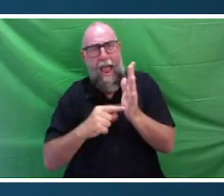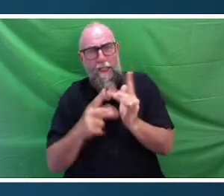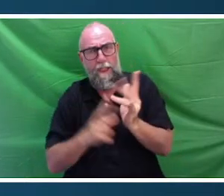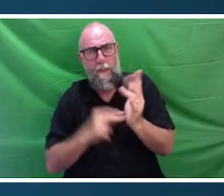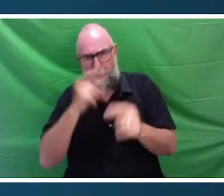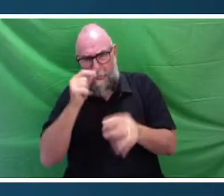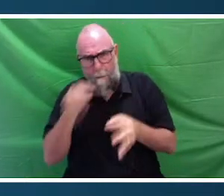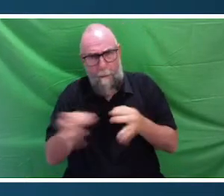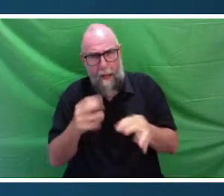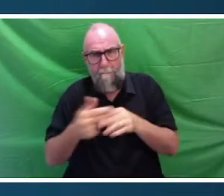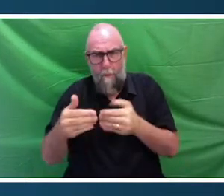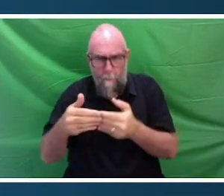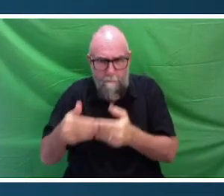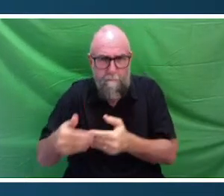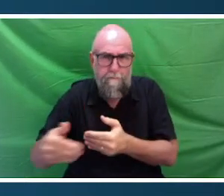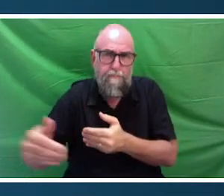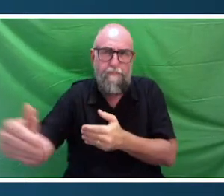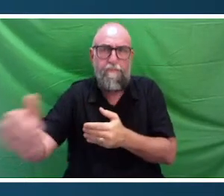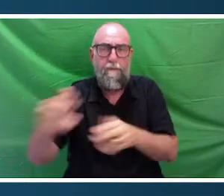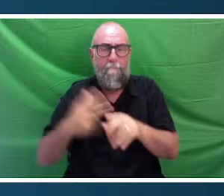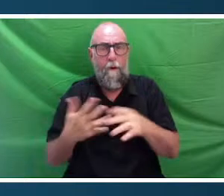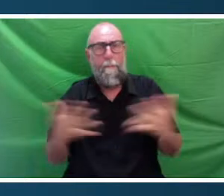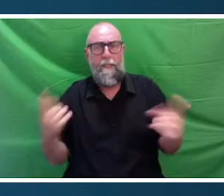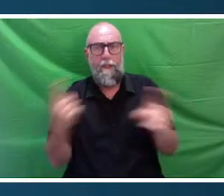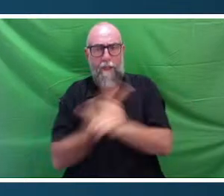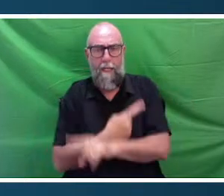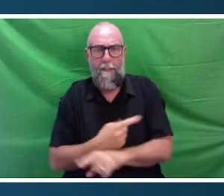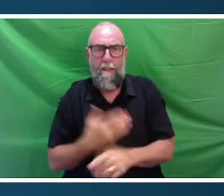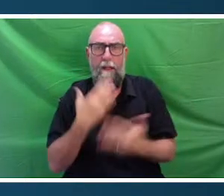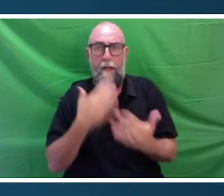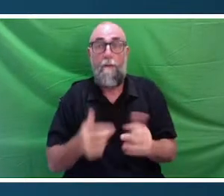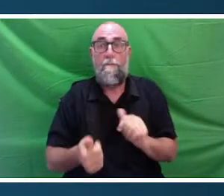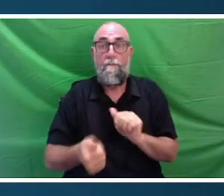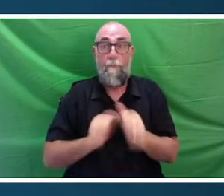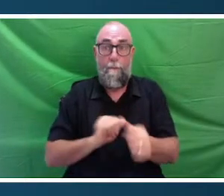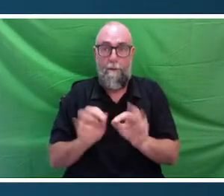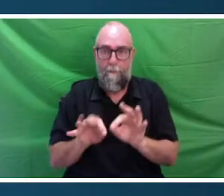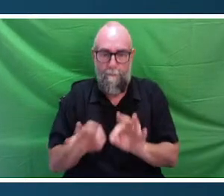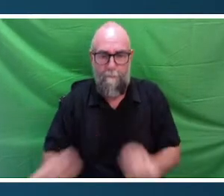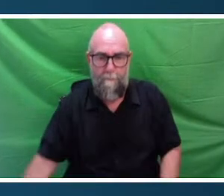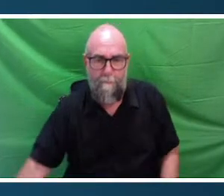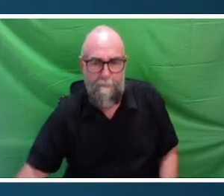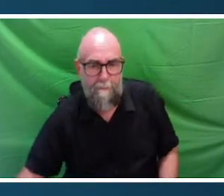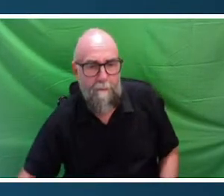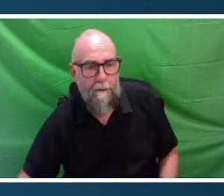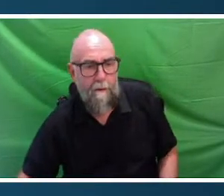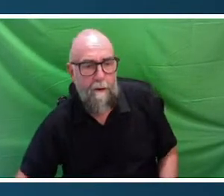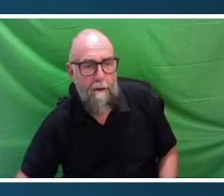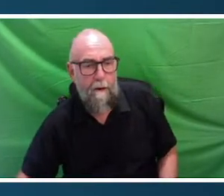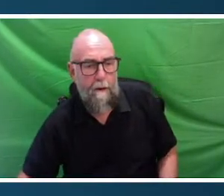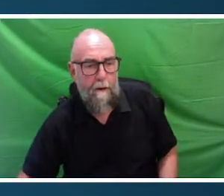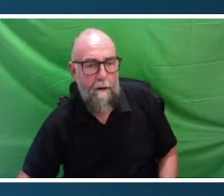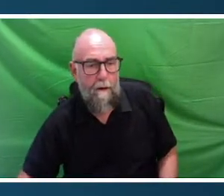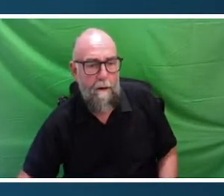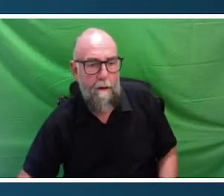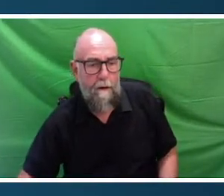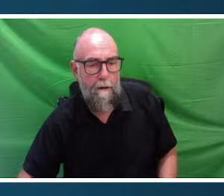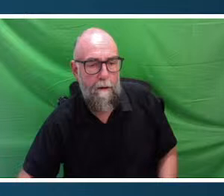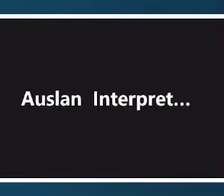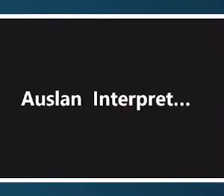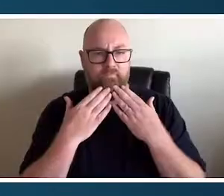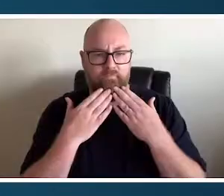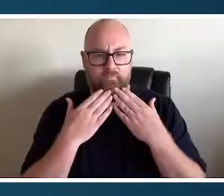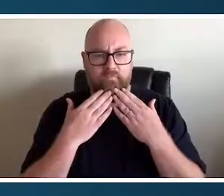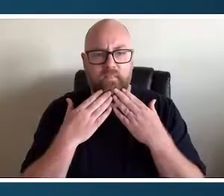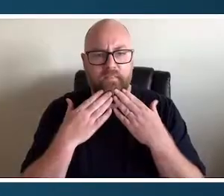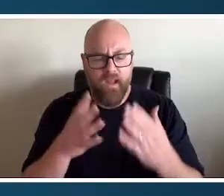order to unblock and catalyze those changes? Thank you. Thank you very much. I think we have come